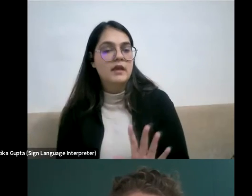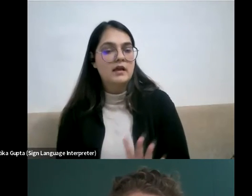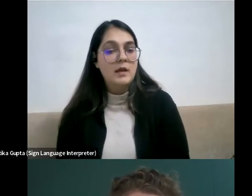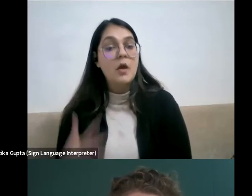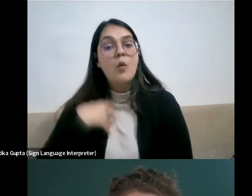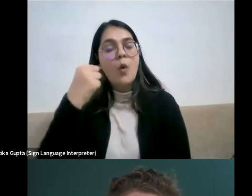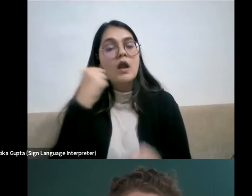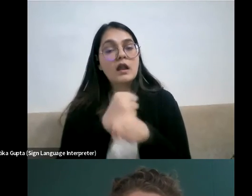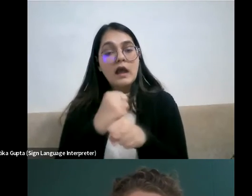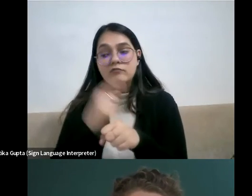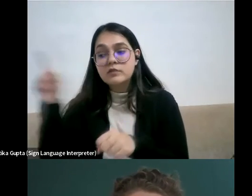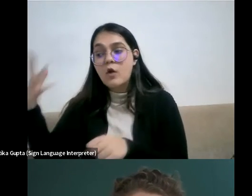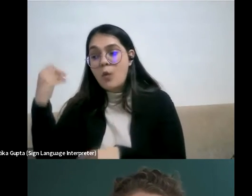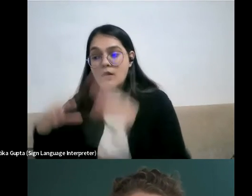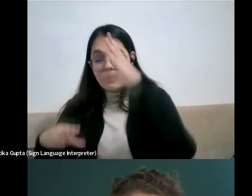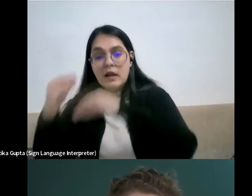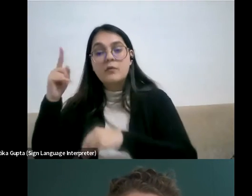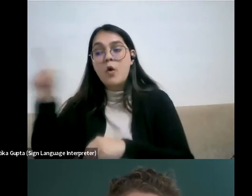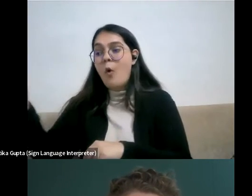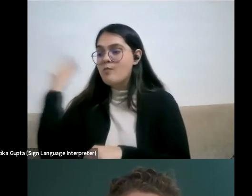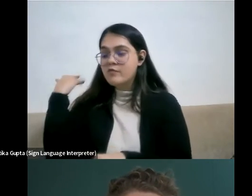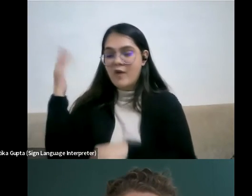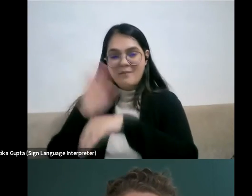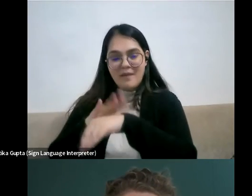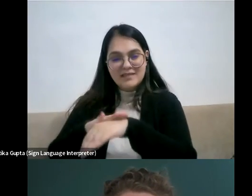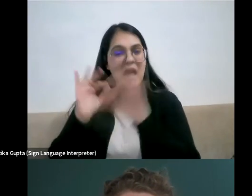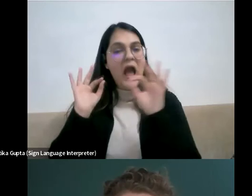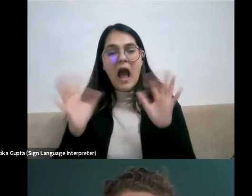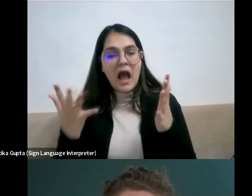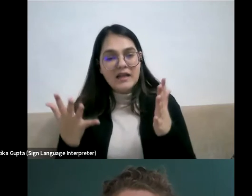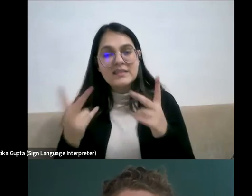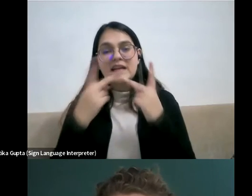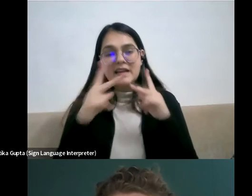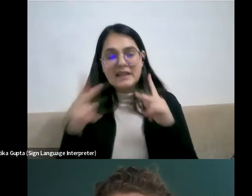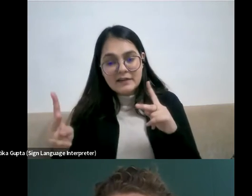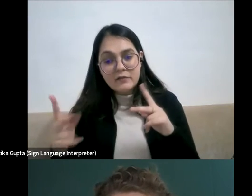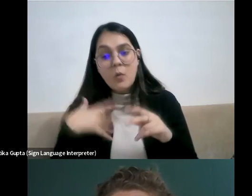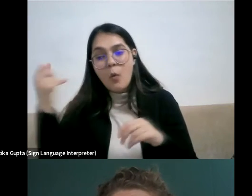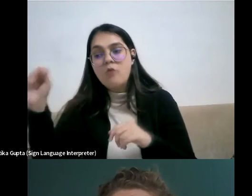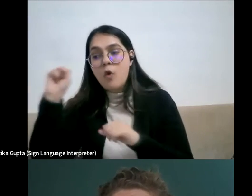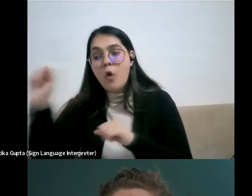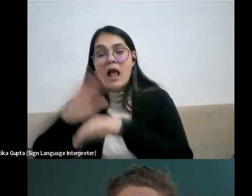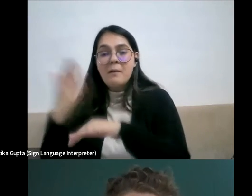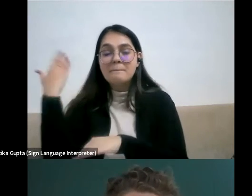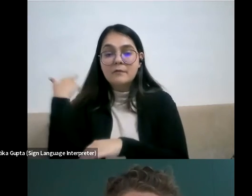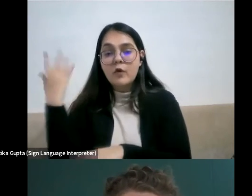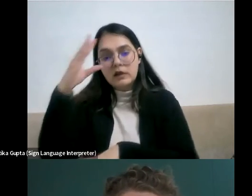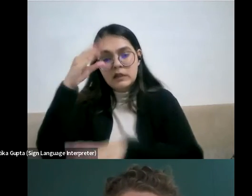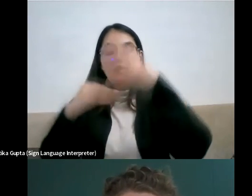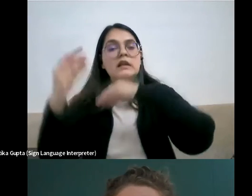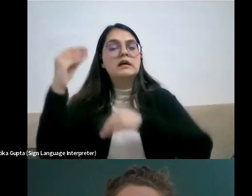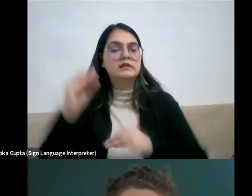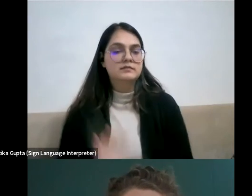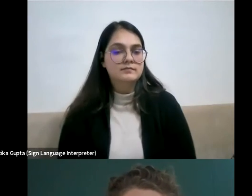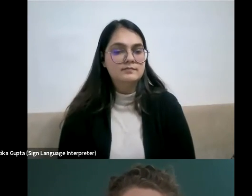to learn from the bad experiences the country has had with the centralization of power and exclusion of affected people, to